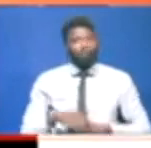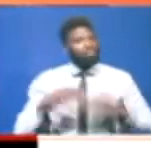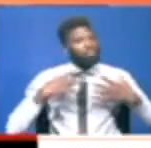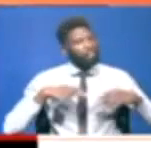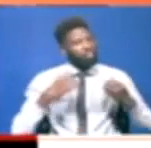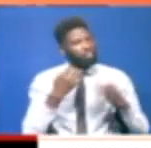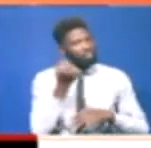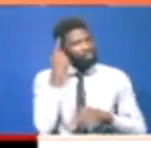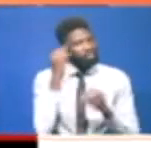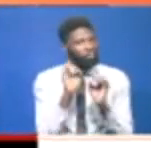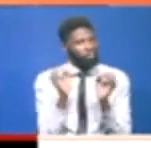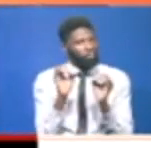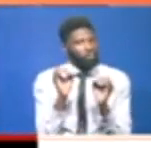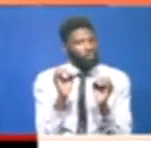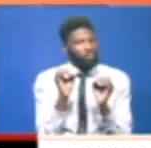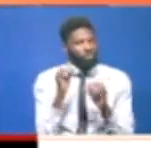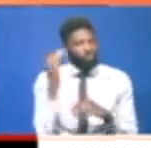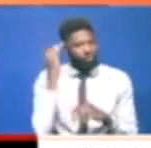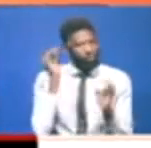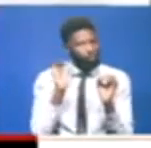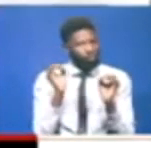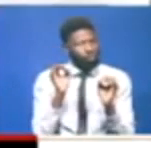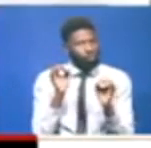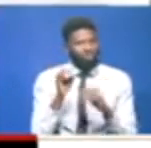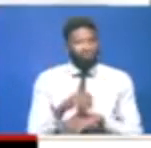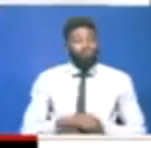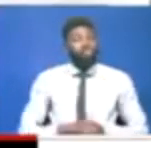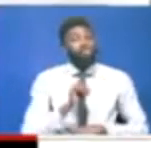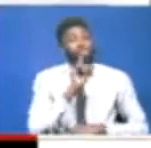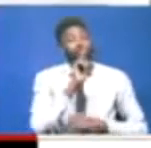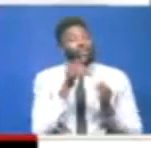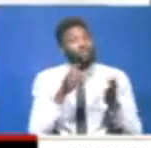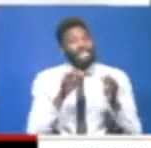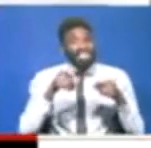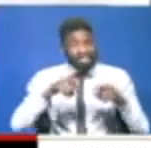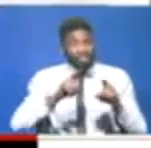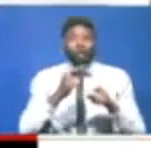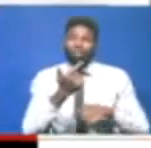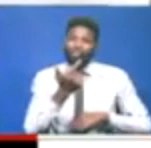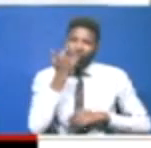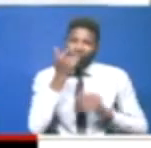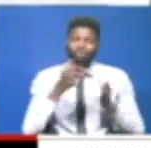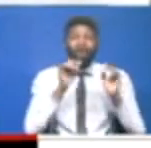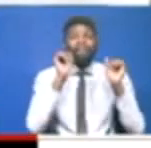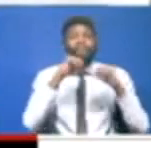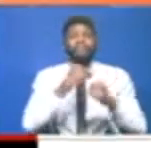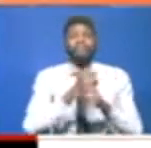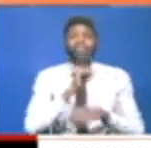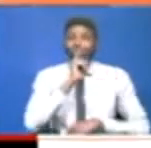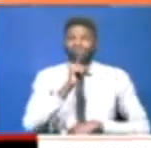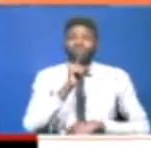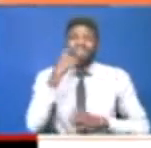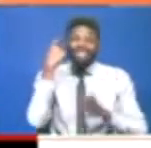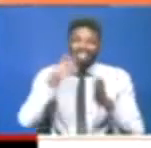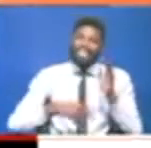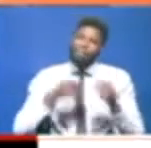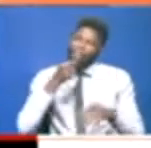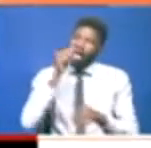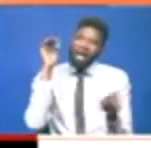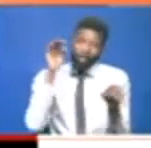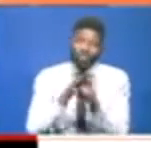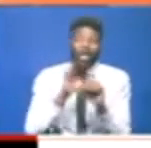Yeah, people don't understand. They do not know. Yes. That one way of legally ensuring that you don't pay a lot of taxes is